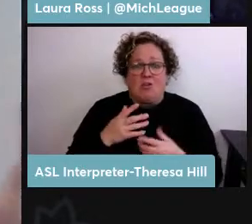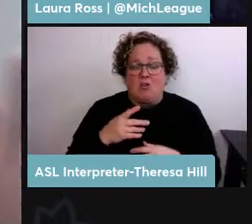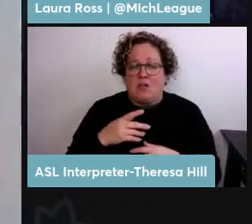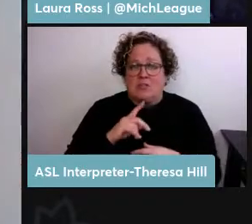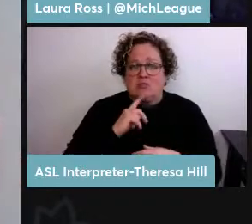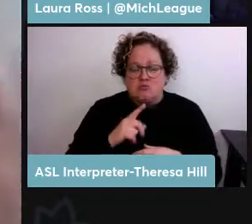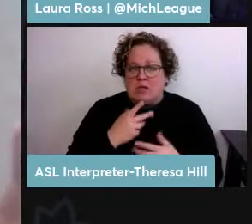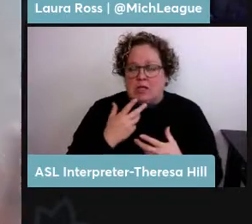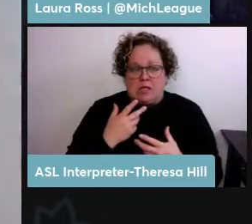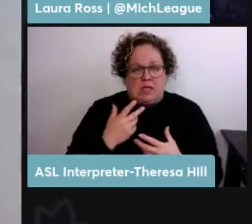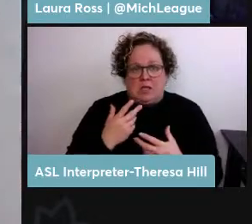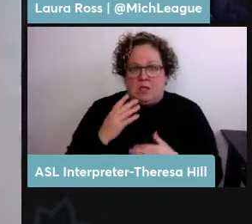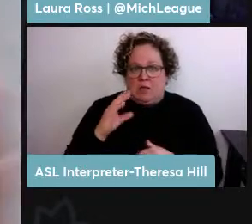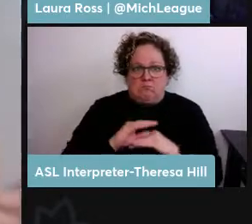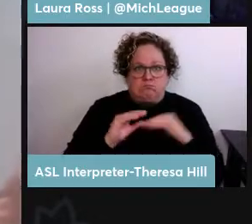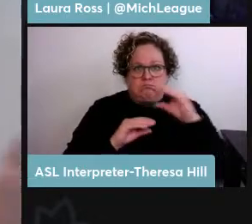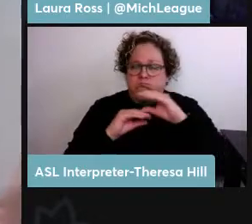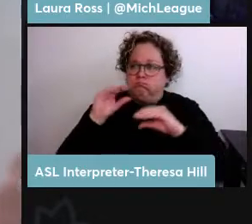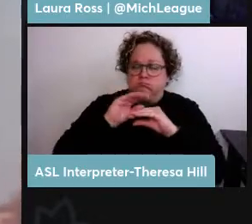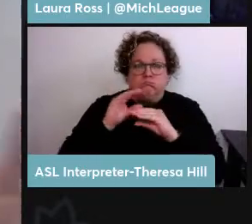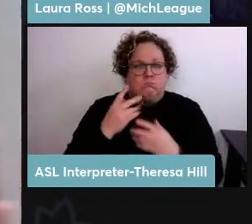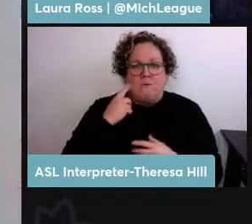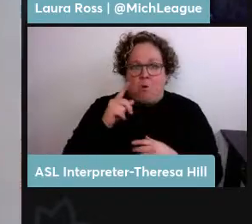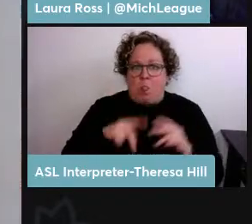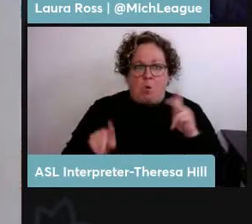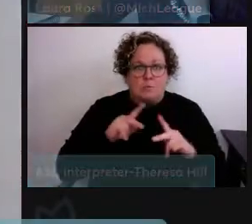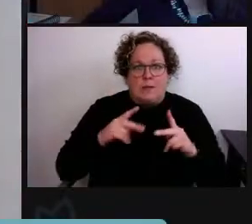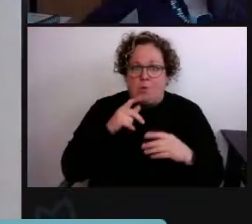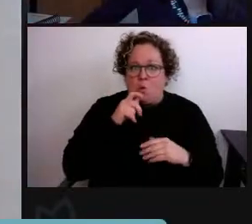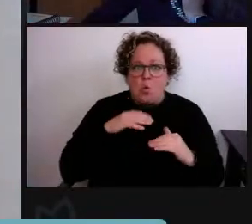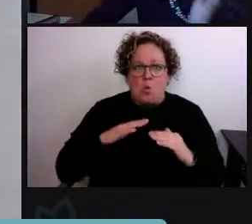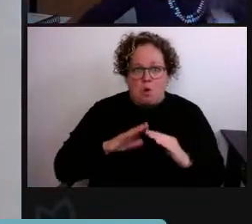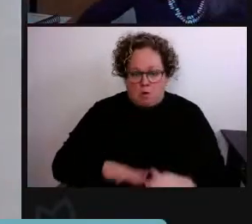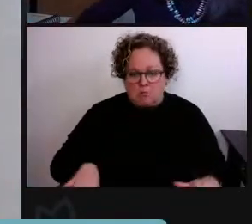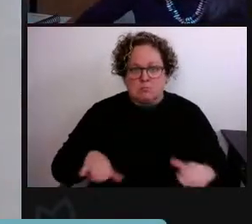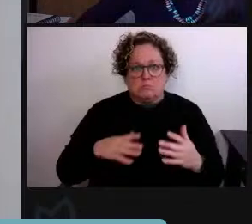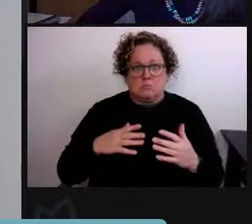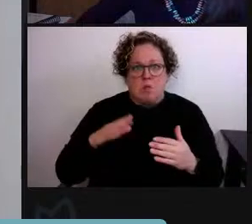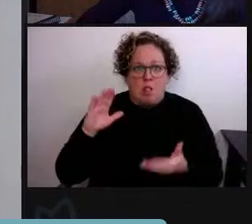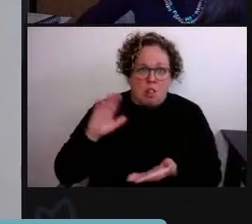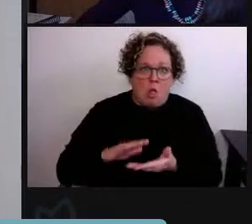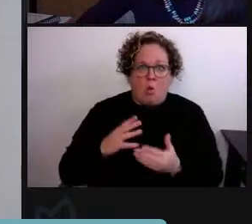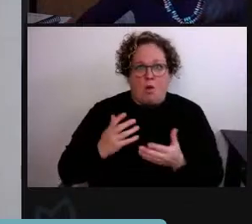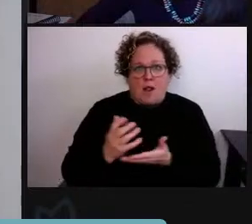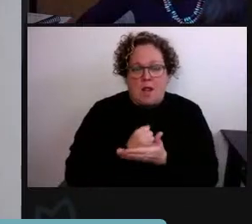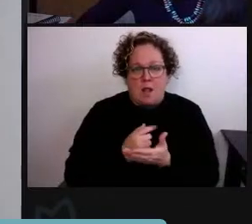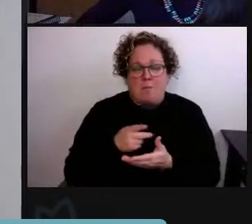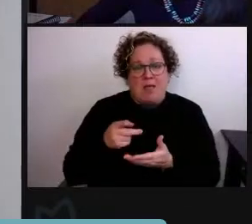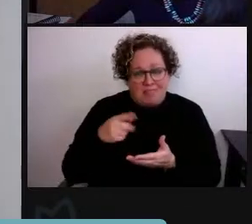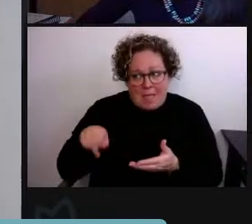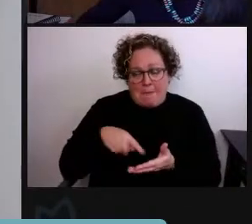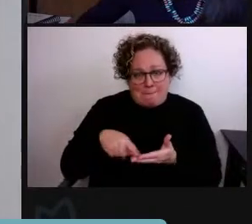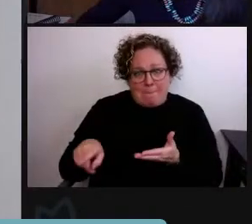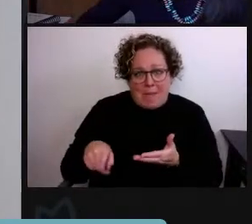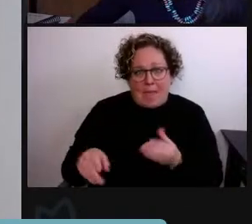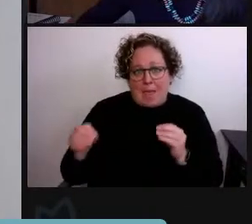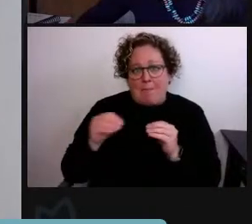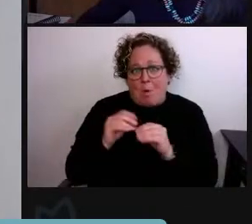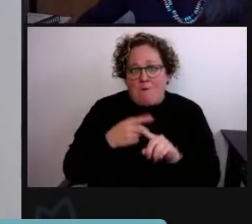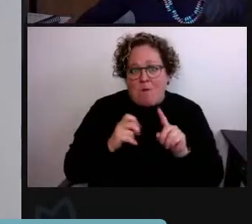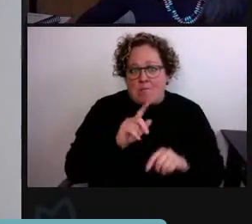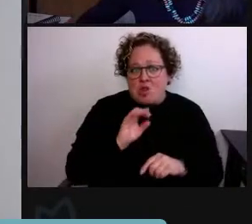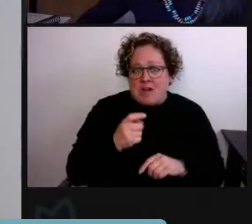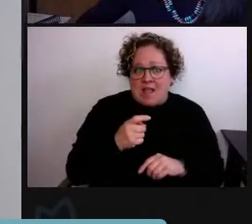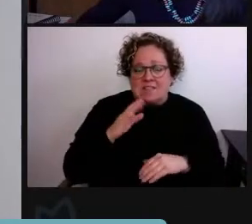the fifth percentile, those struggling to get to the middle class, pay a lot more in their taxes